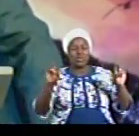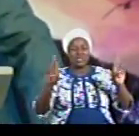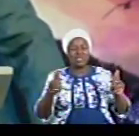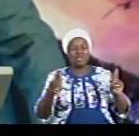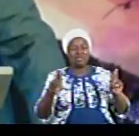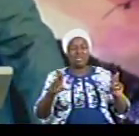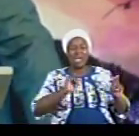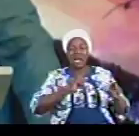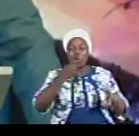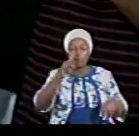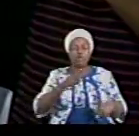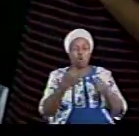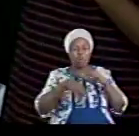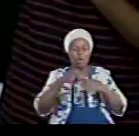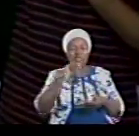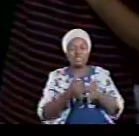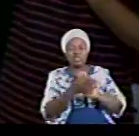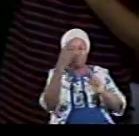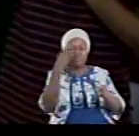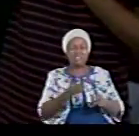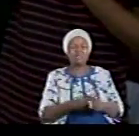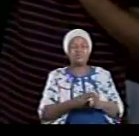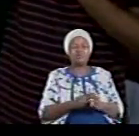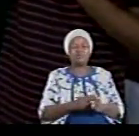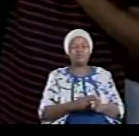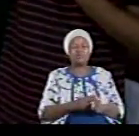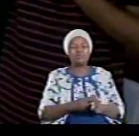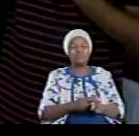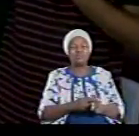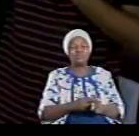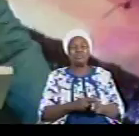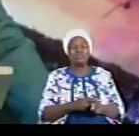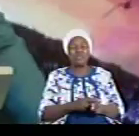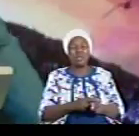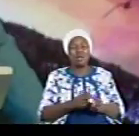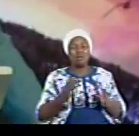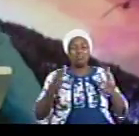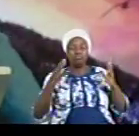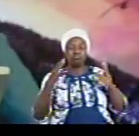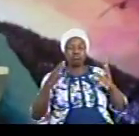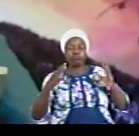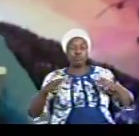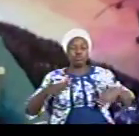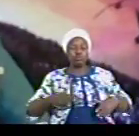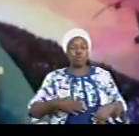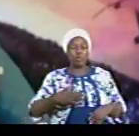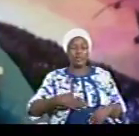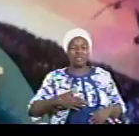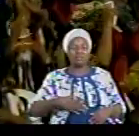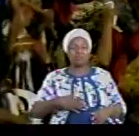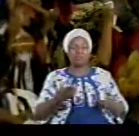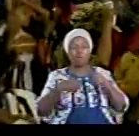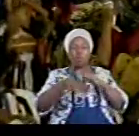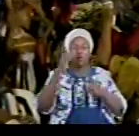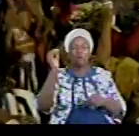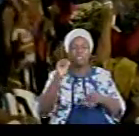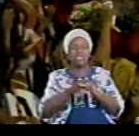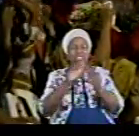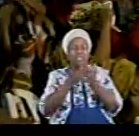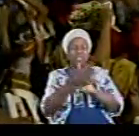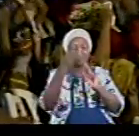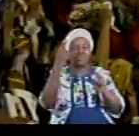come out in Jesus name swelling tummy come out in Jesus